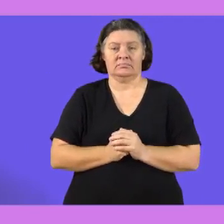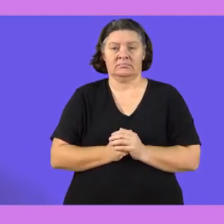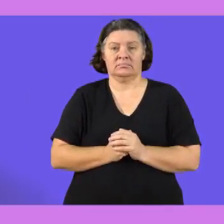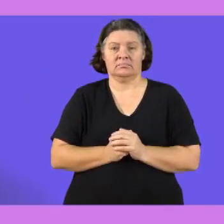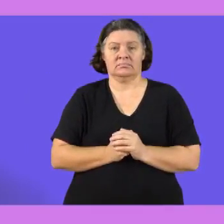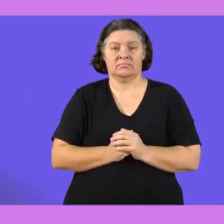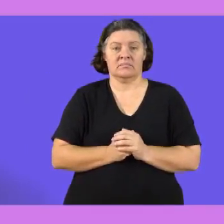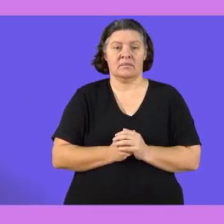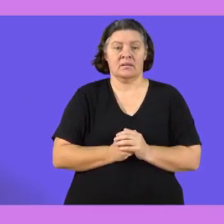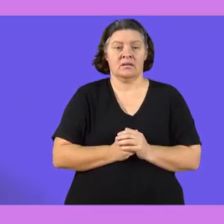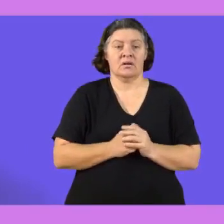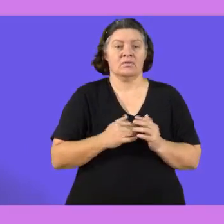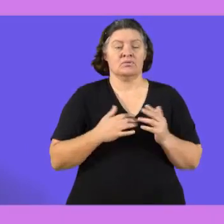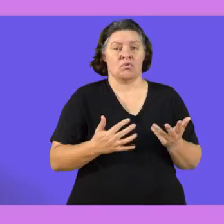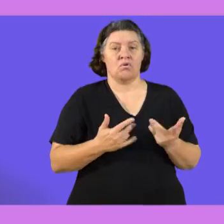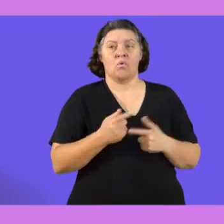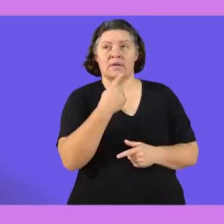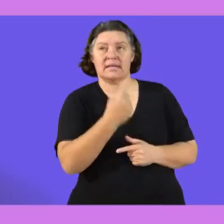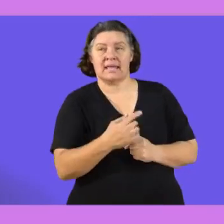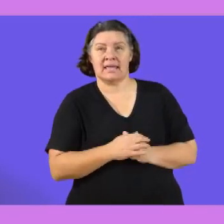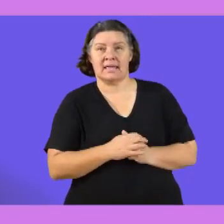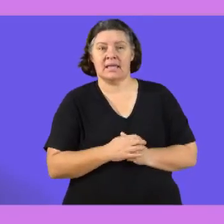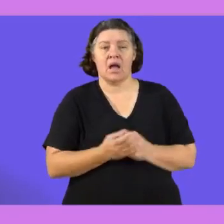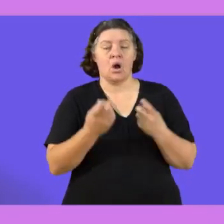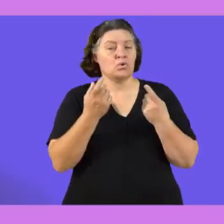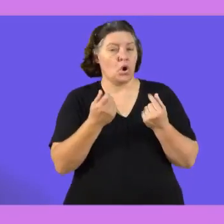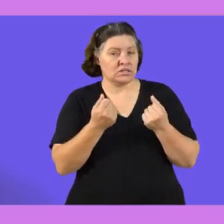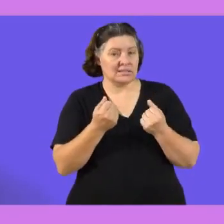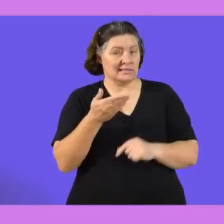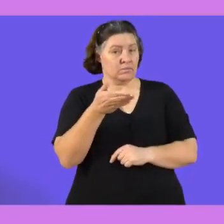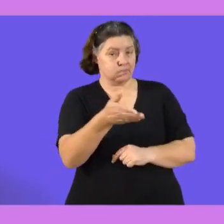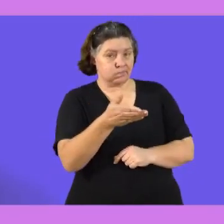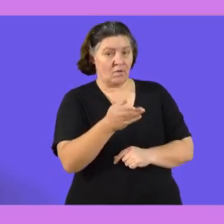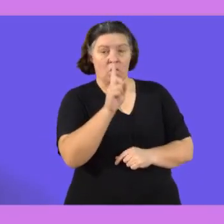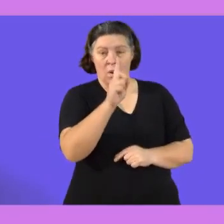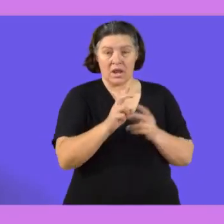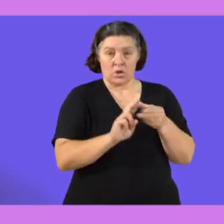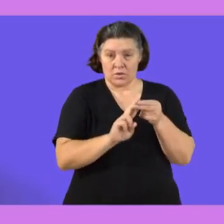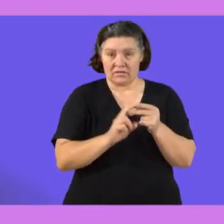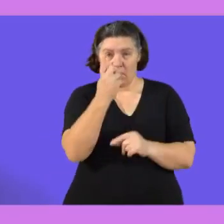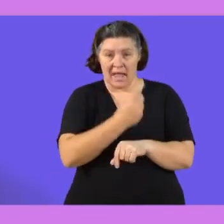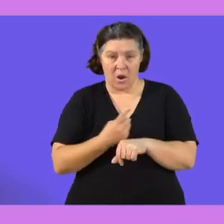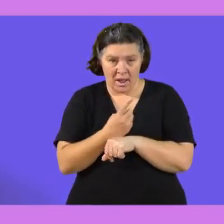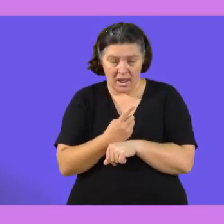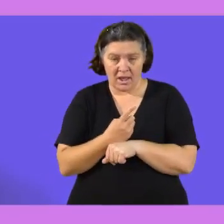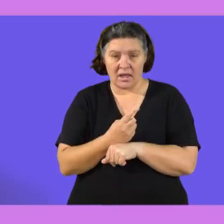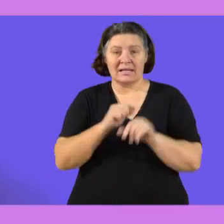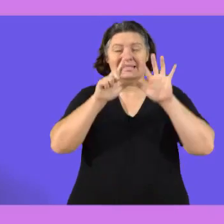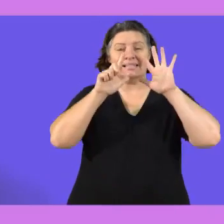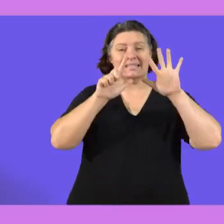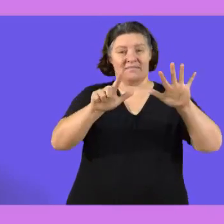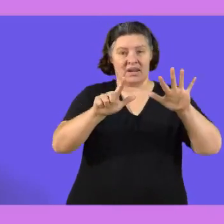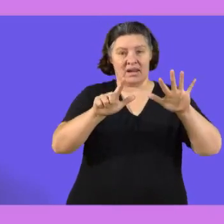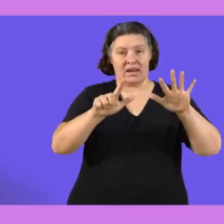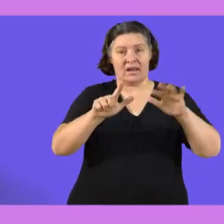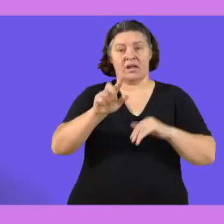8,000 divided by 11 hours, basically. So we are saying the cost here per unit, per hour,